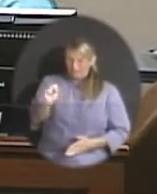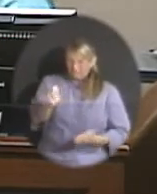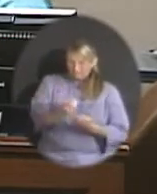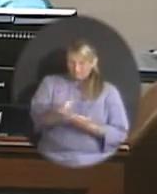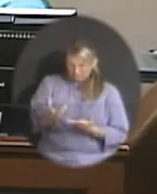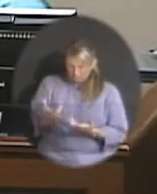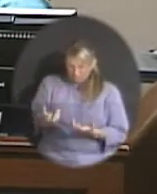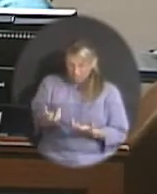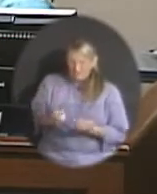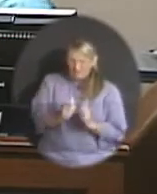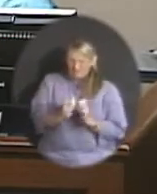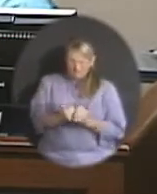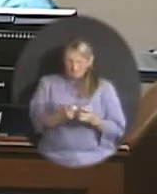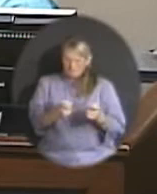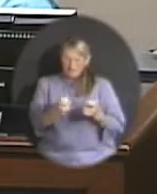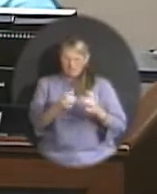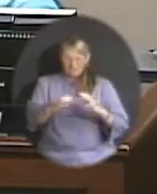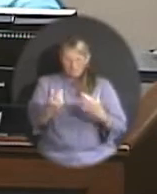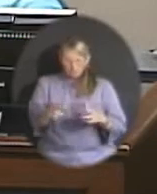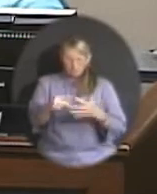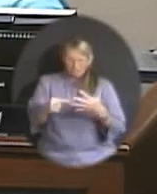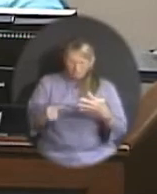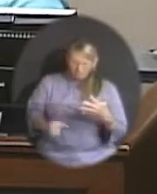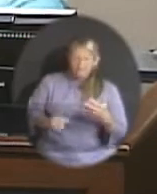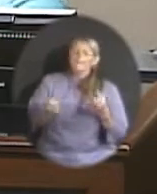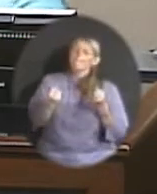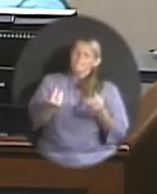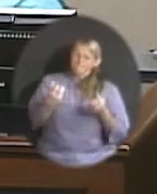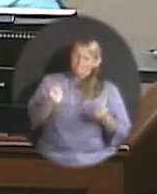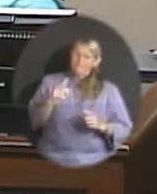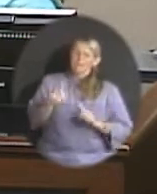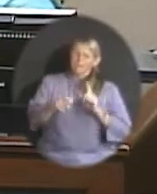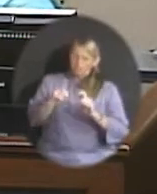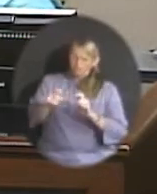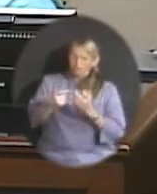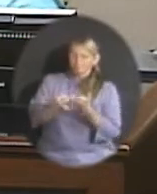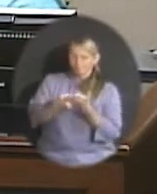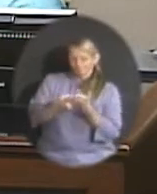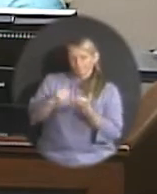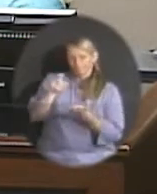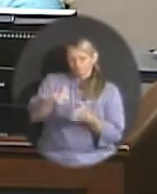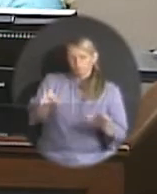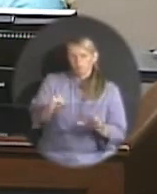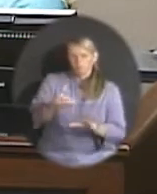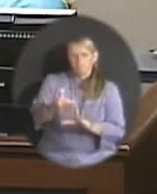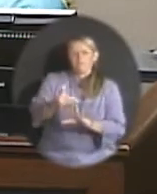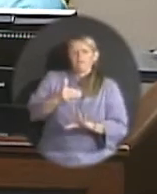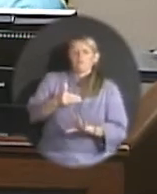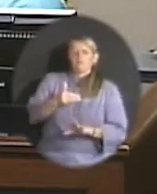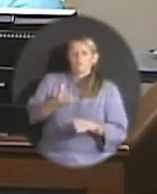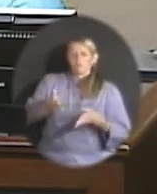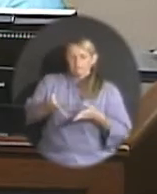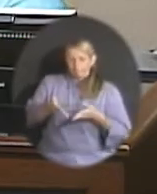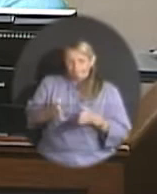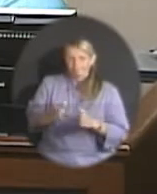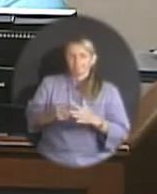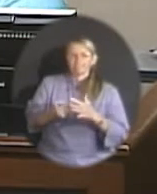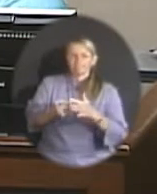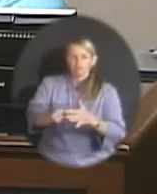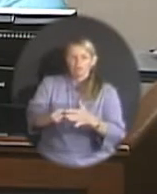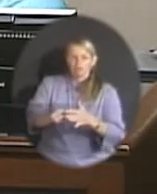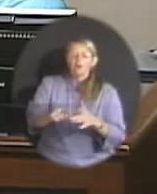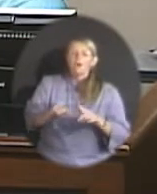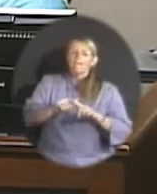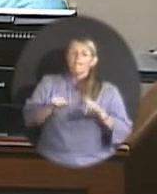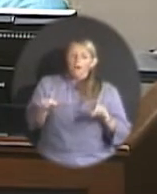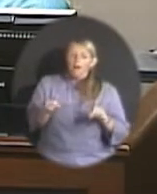do to classroom management? Those kinds of things. So there's some discussions that have to happen around that, but certainly we are preparing the network